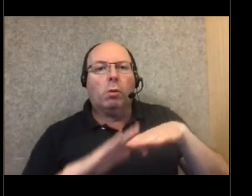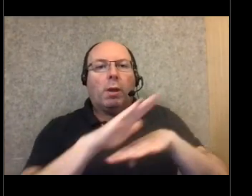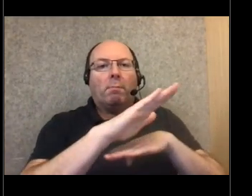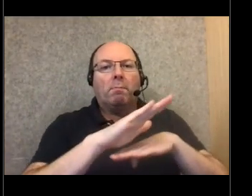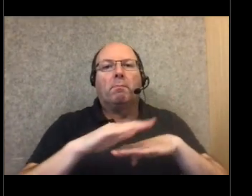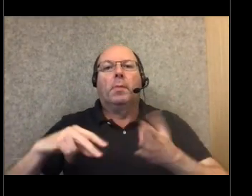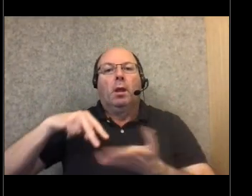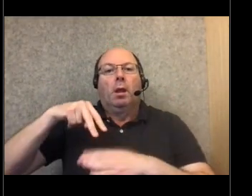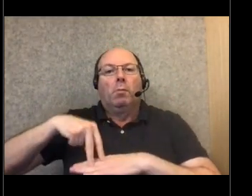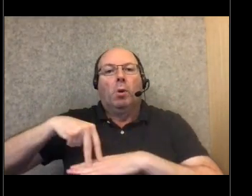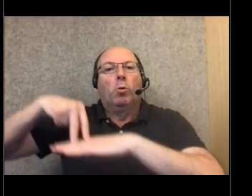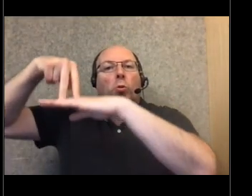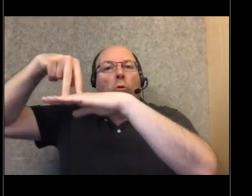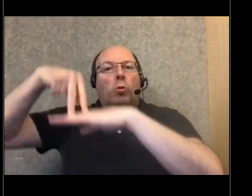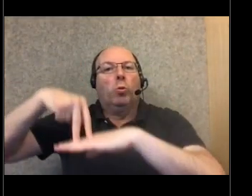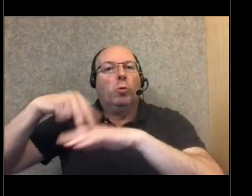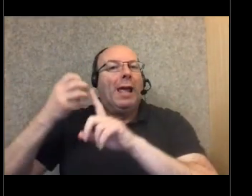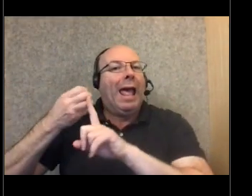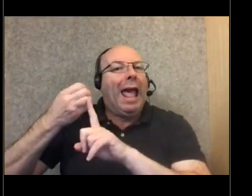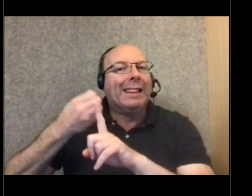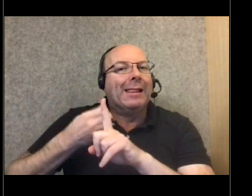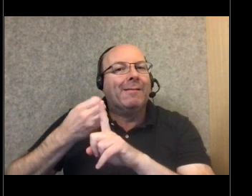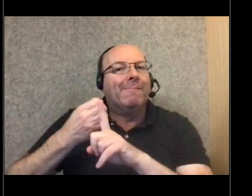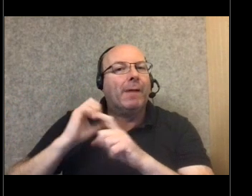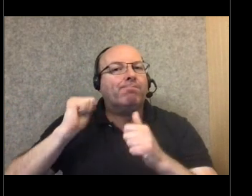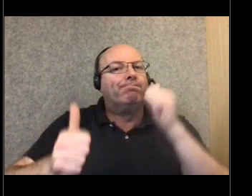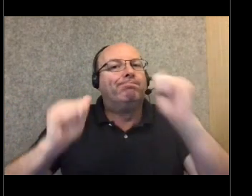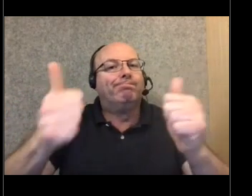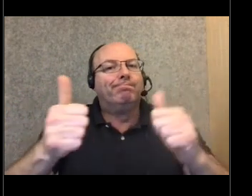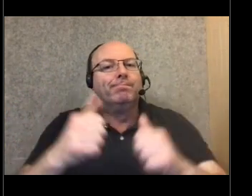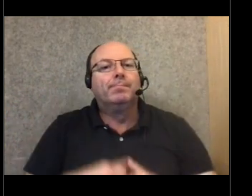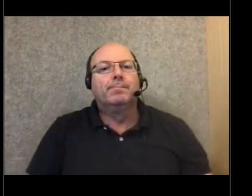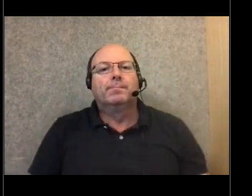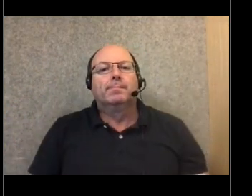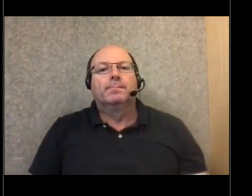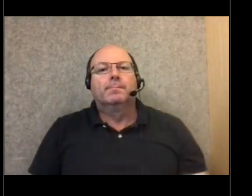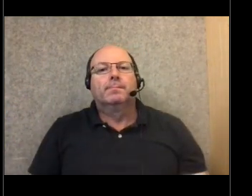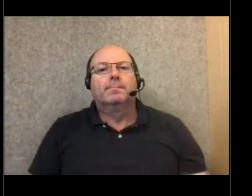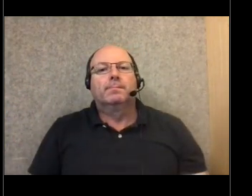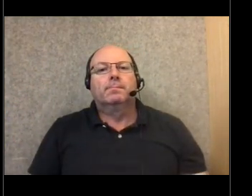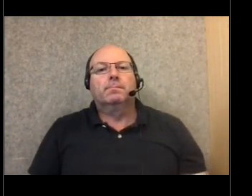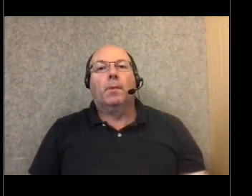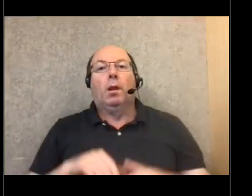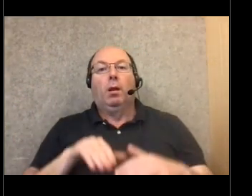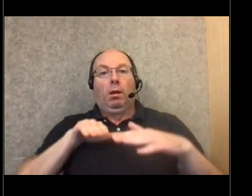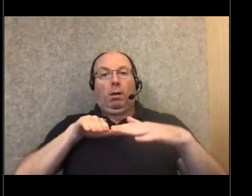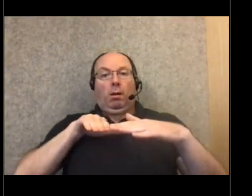route must have a minimum width of 36 inches.